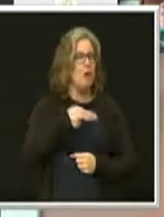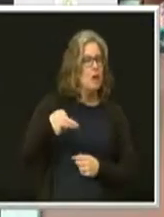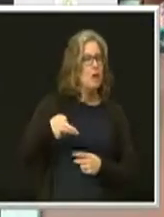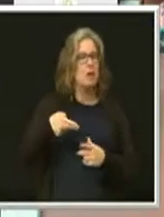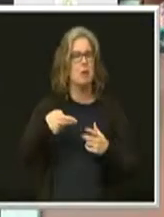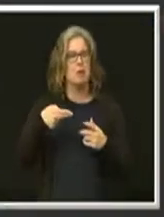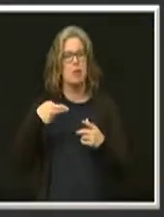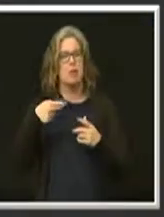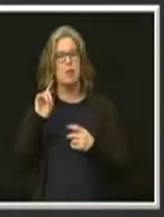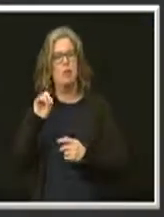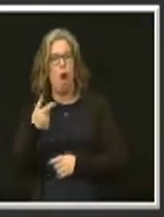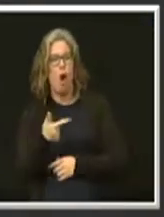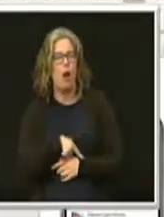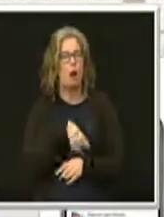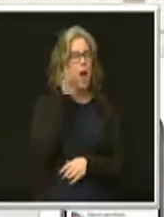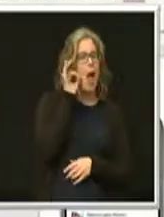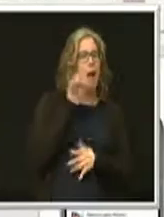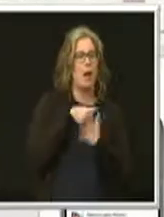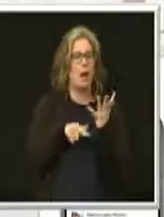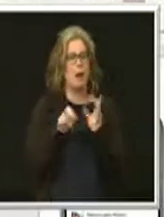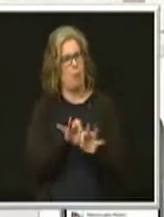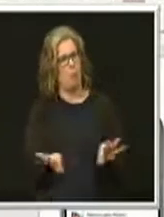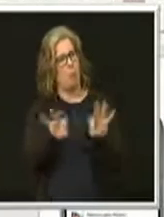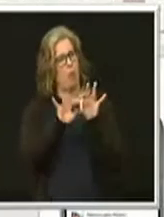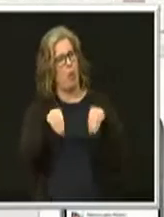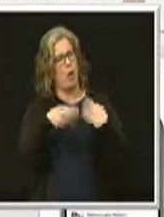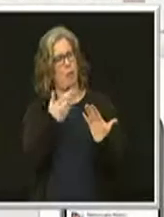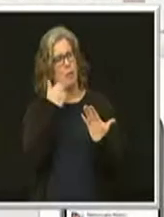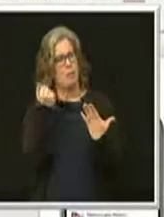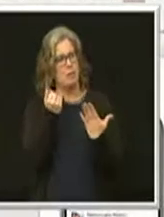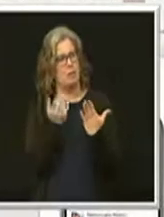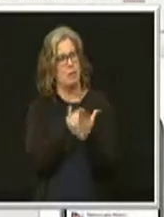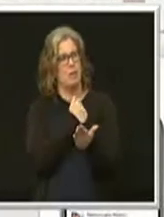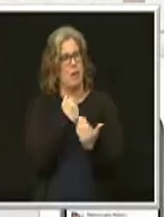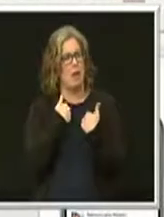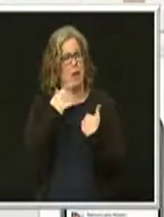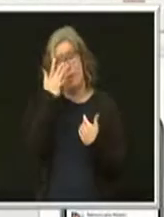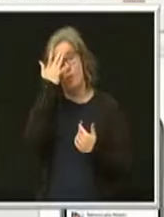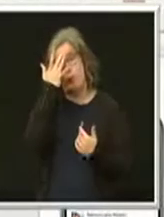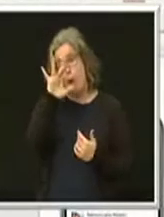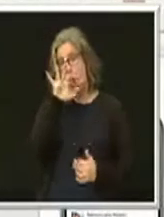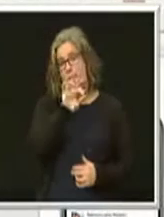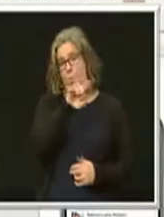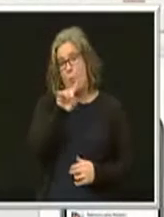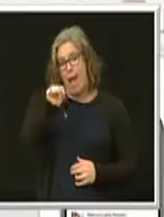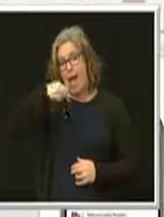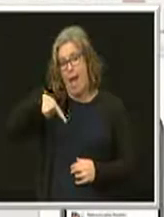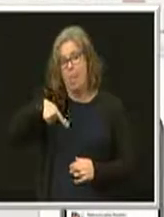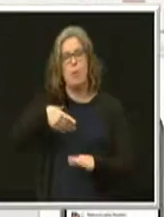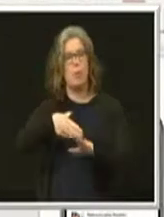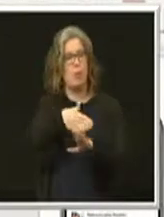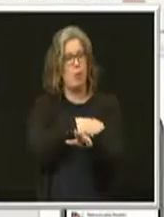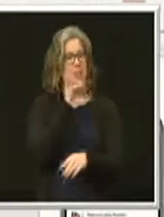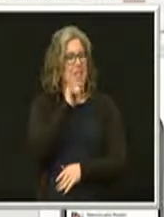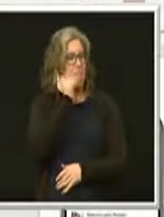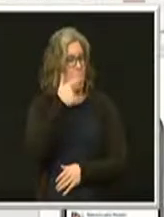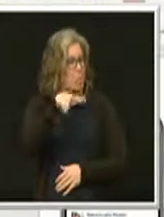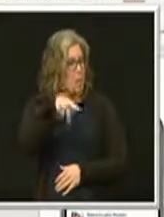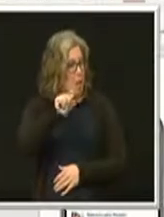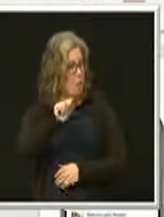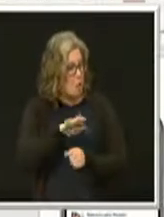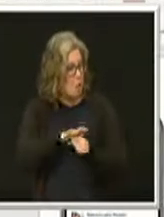how important this is to make sure we're giving you the best that you have. So the Smart 911 app improves your cell phone's